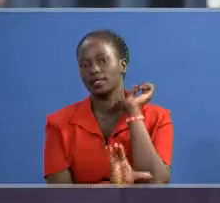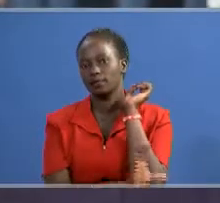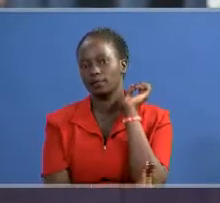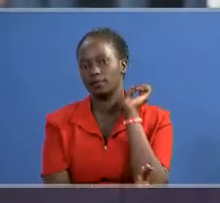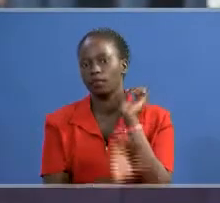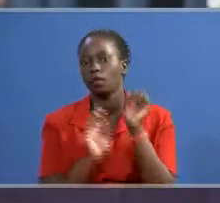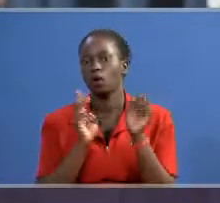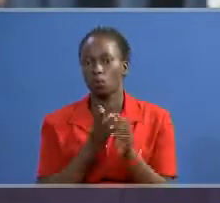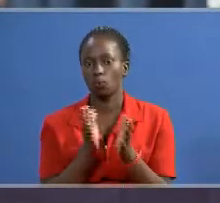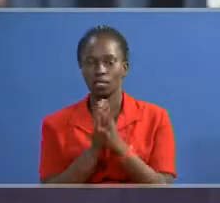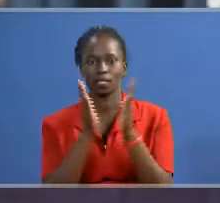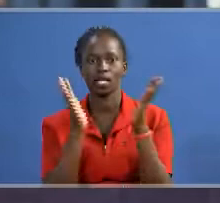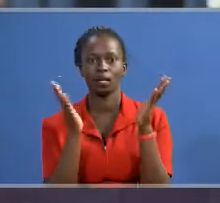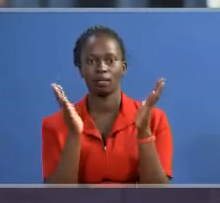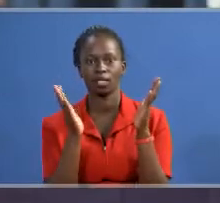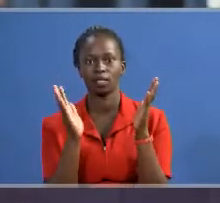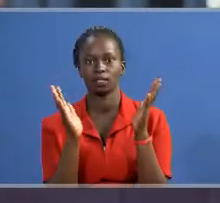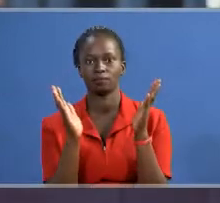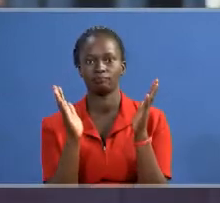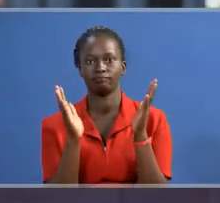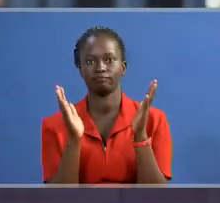In celebrating